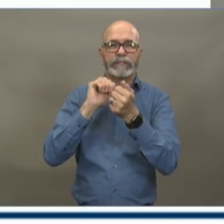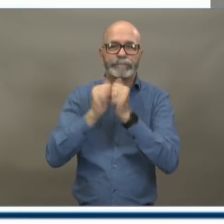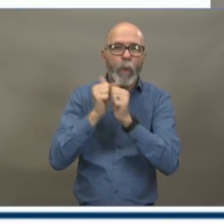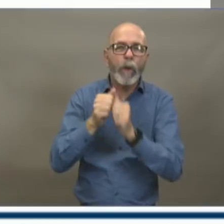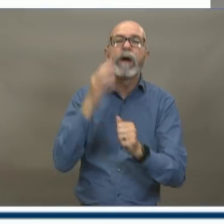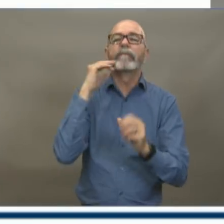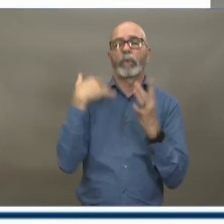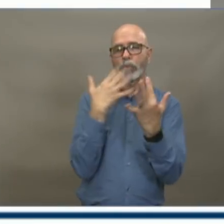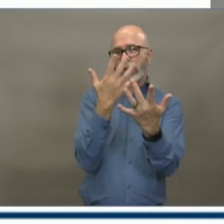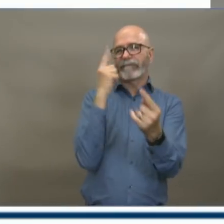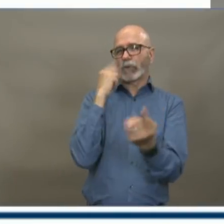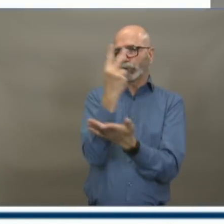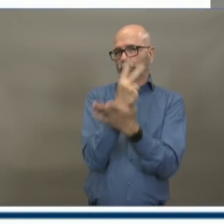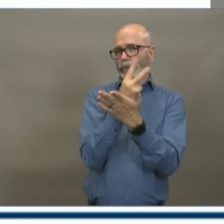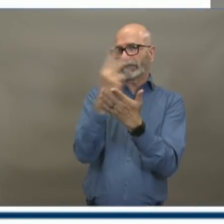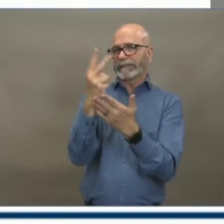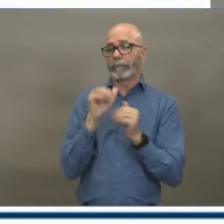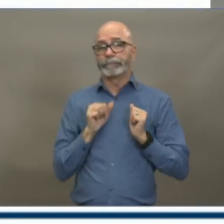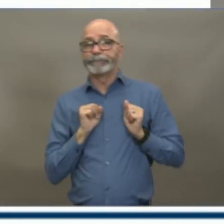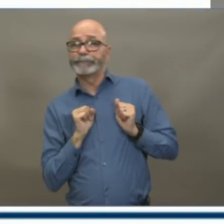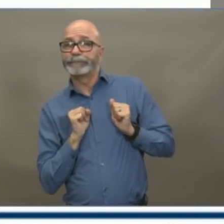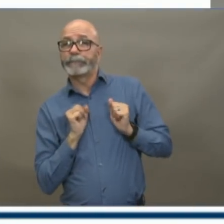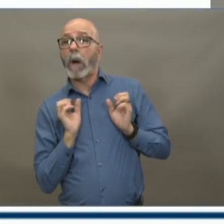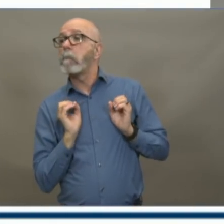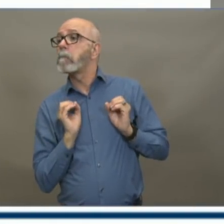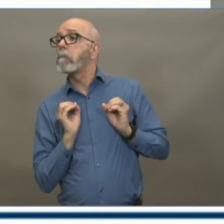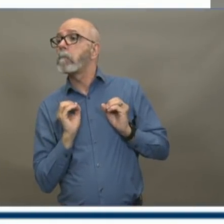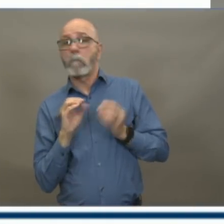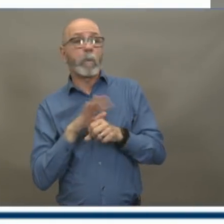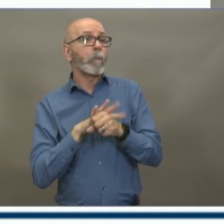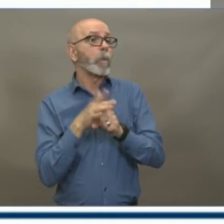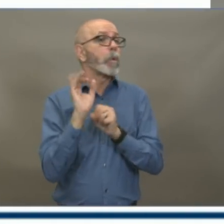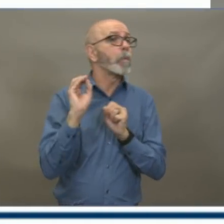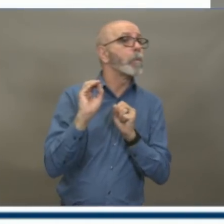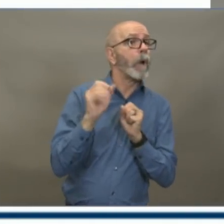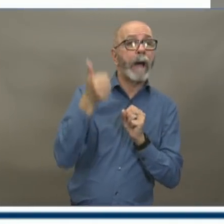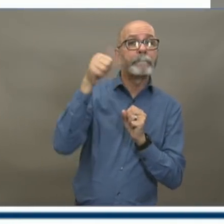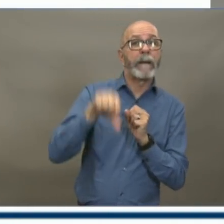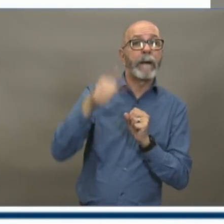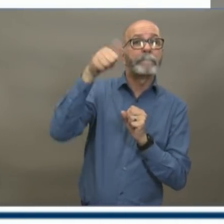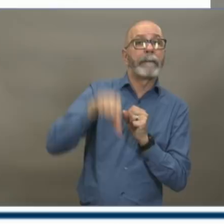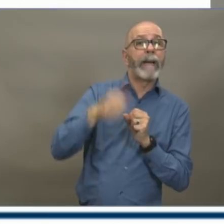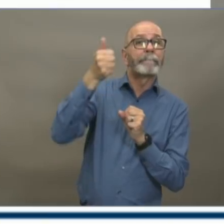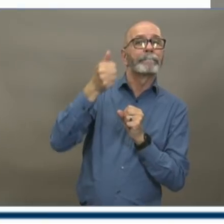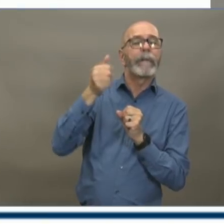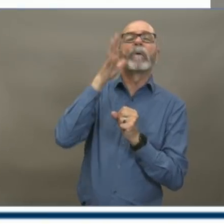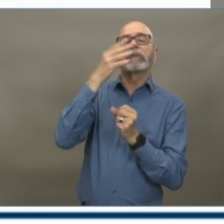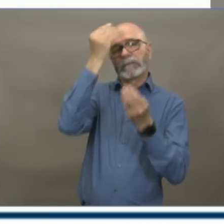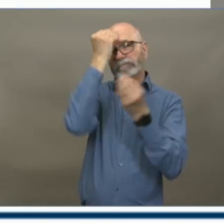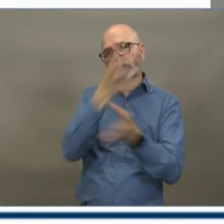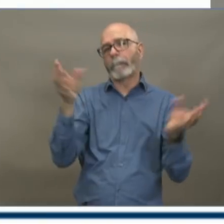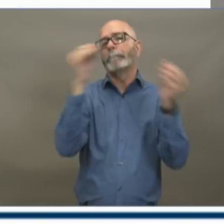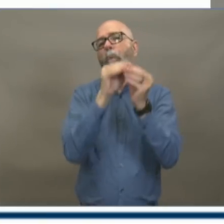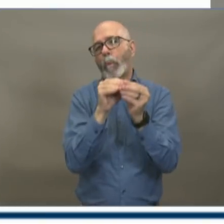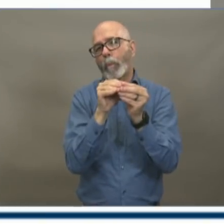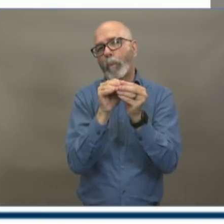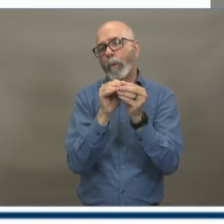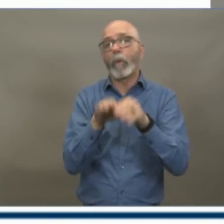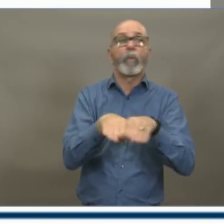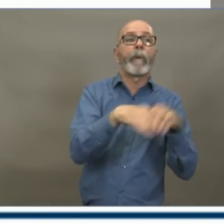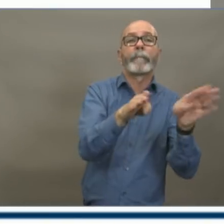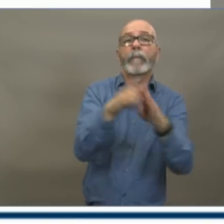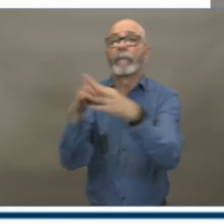and what we may consider in terms of opening up. But I'm not going to speculate of where we may end up.